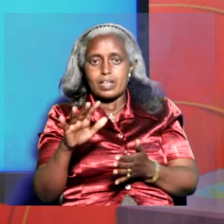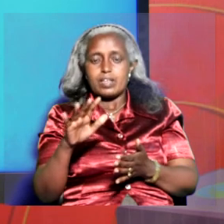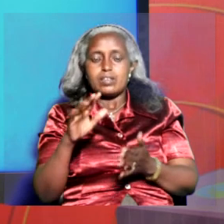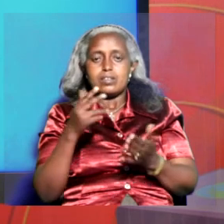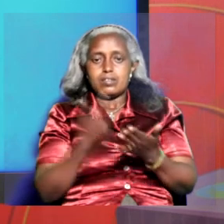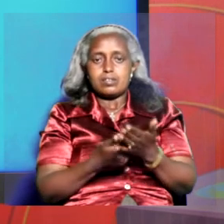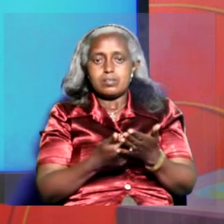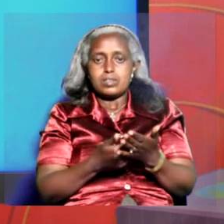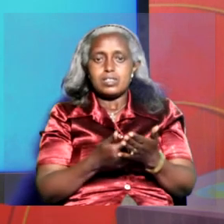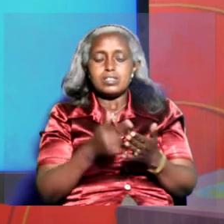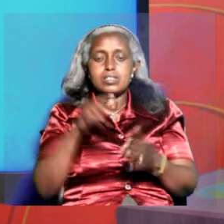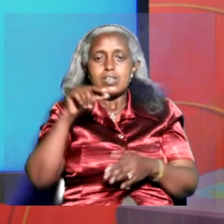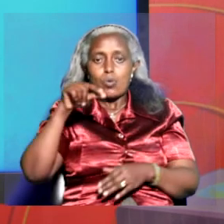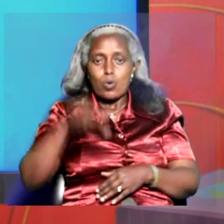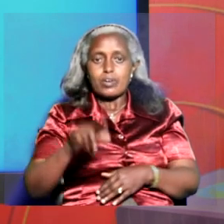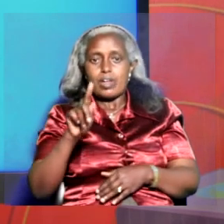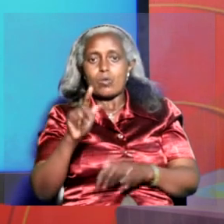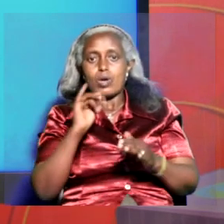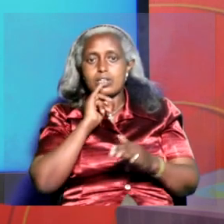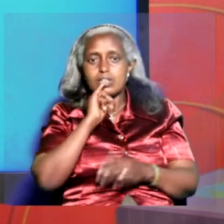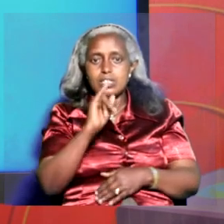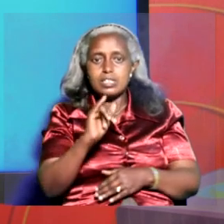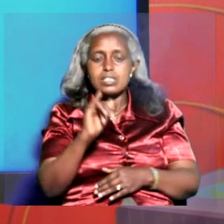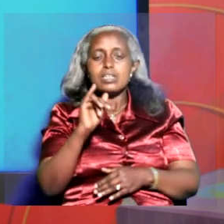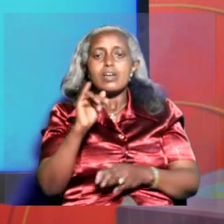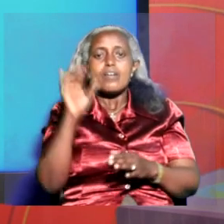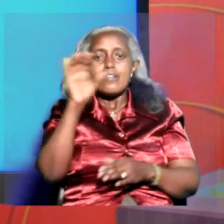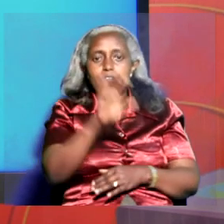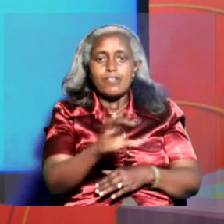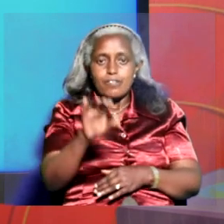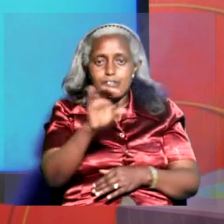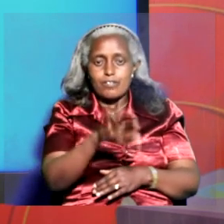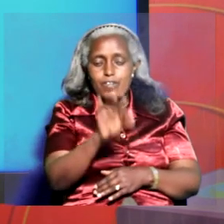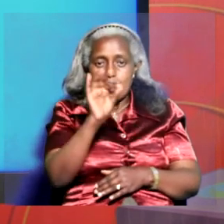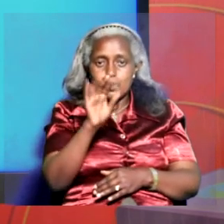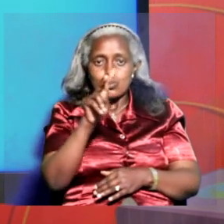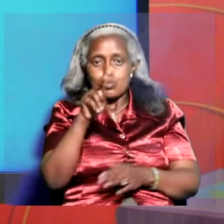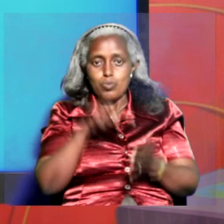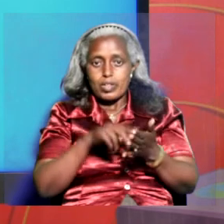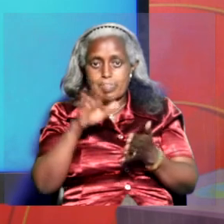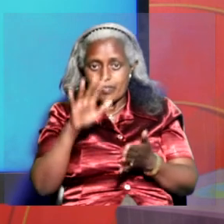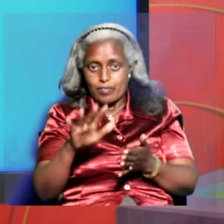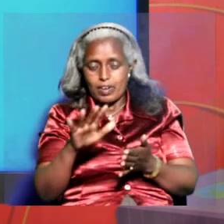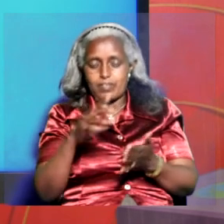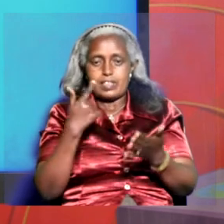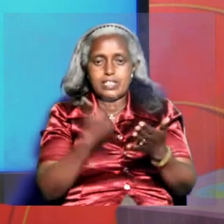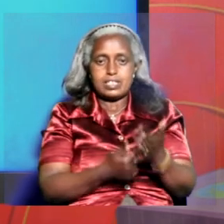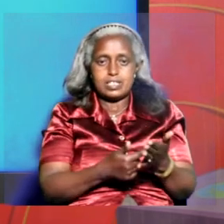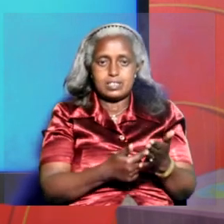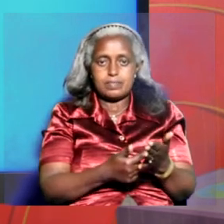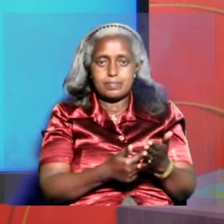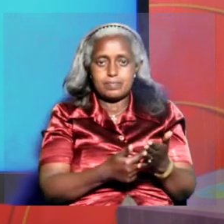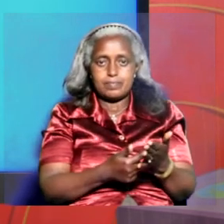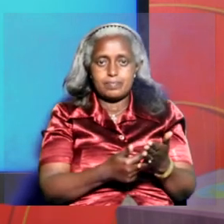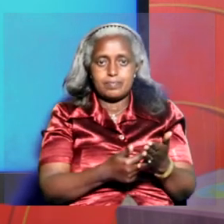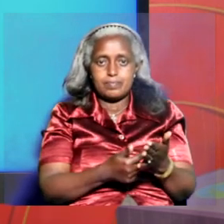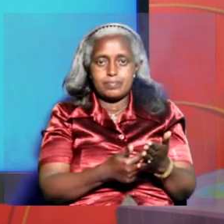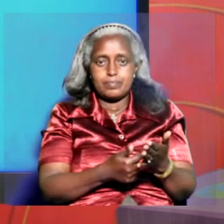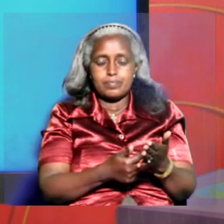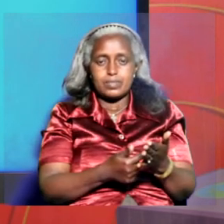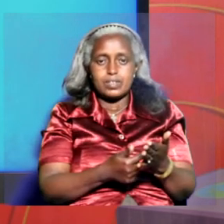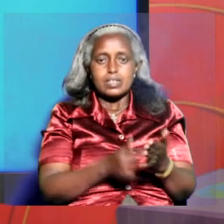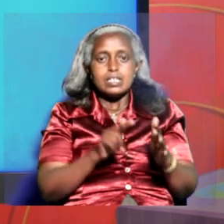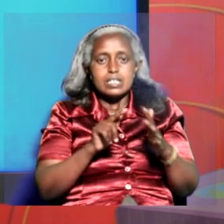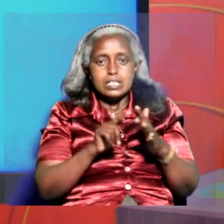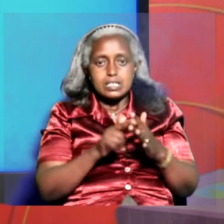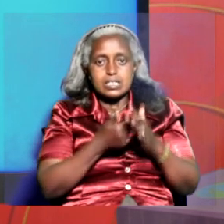So the quartile 1 is found at the 2.5 item. Here, when you